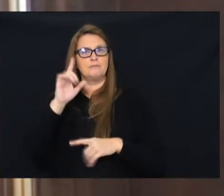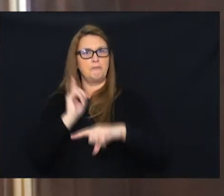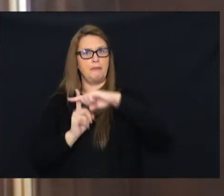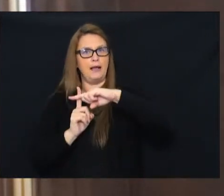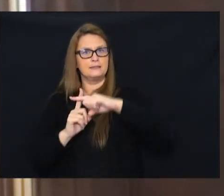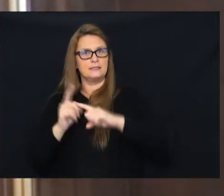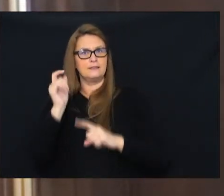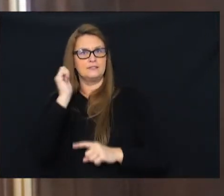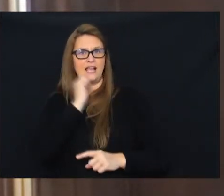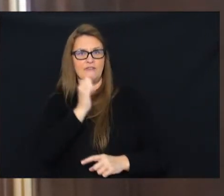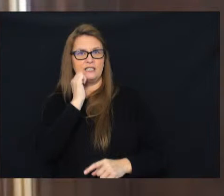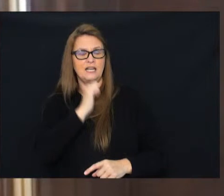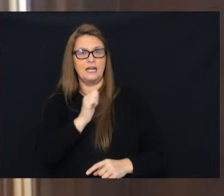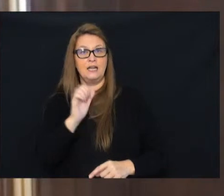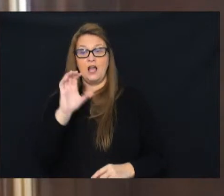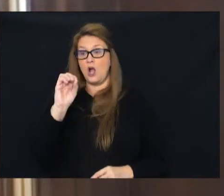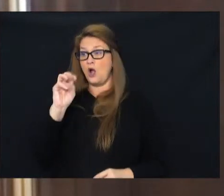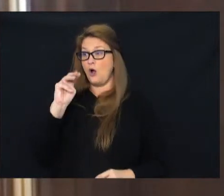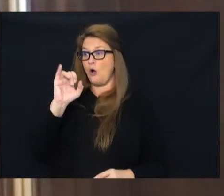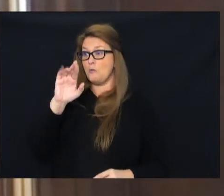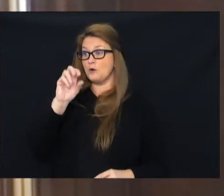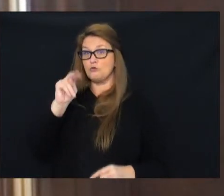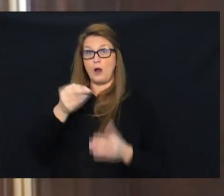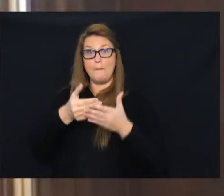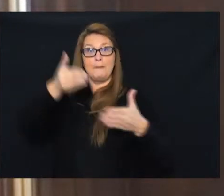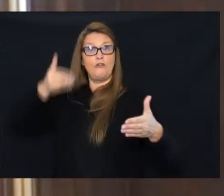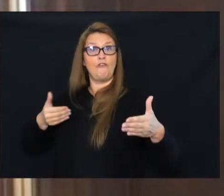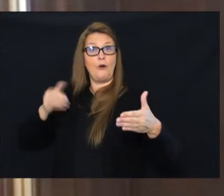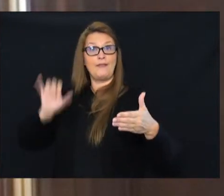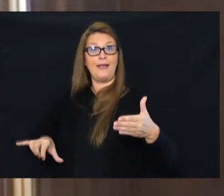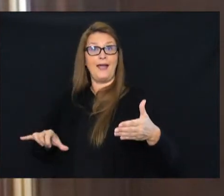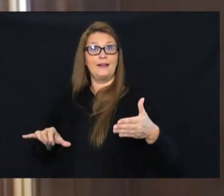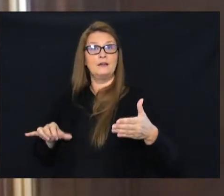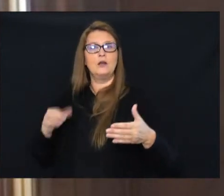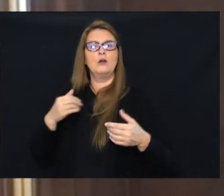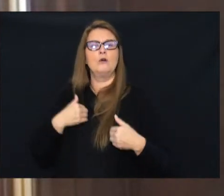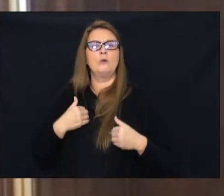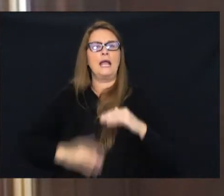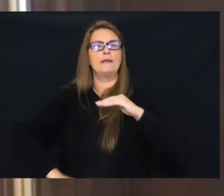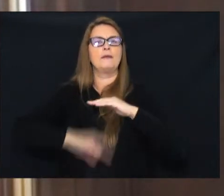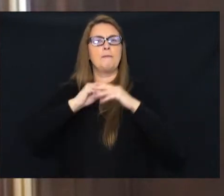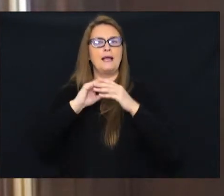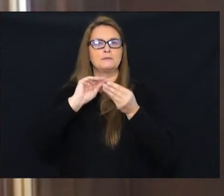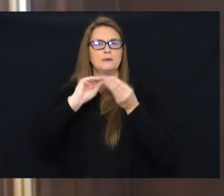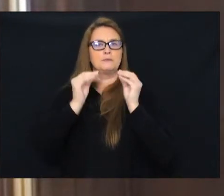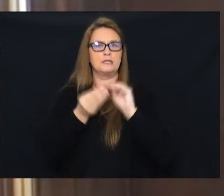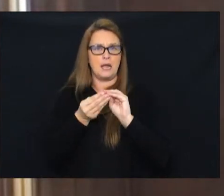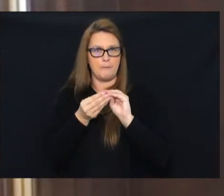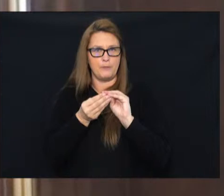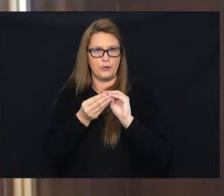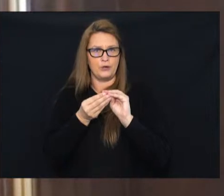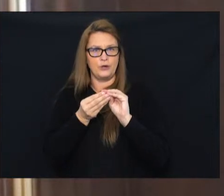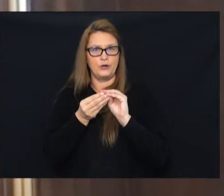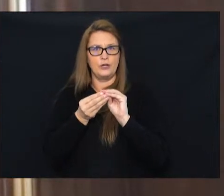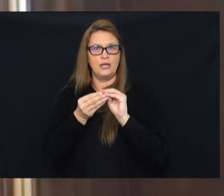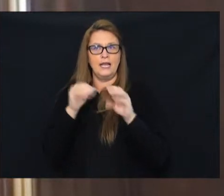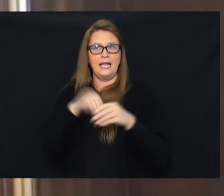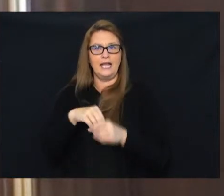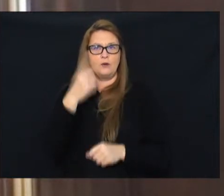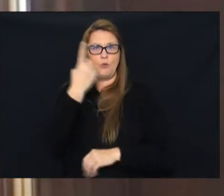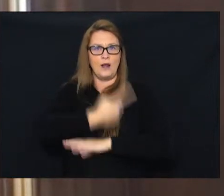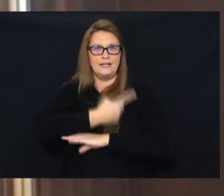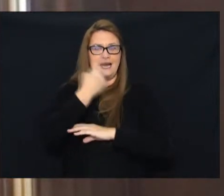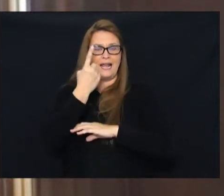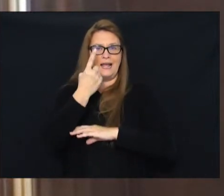prior to the Omicron variant, we had the maximum number of cases reported in a single day